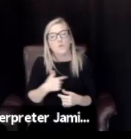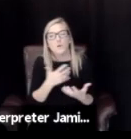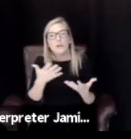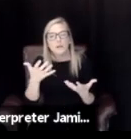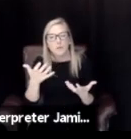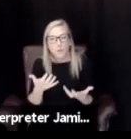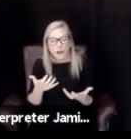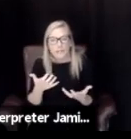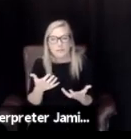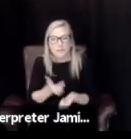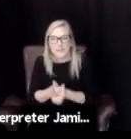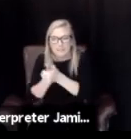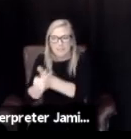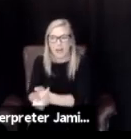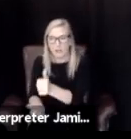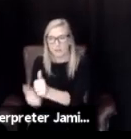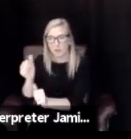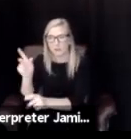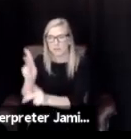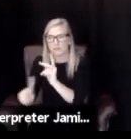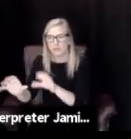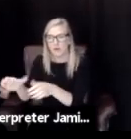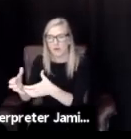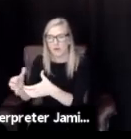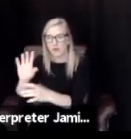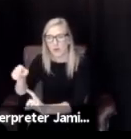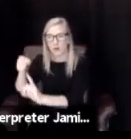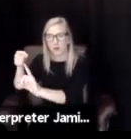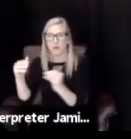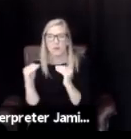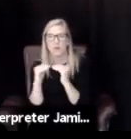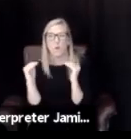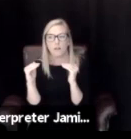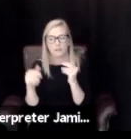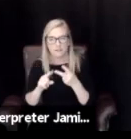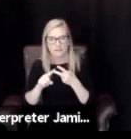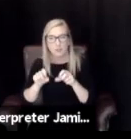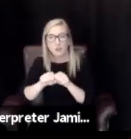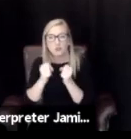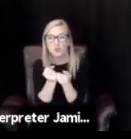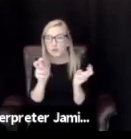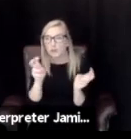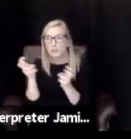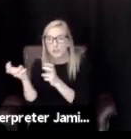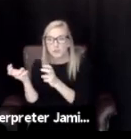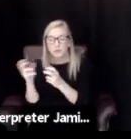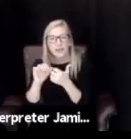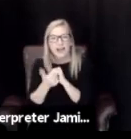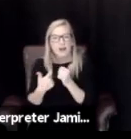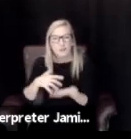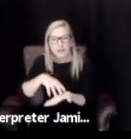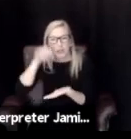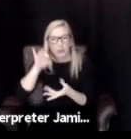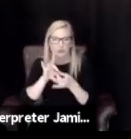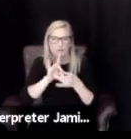to go, which is about equality. It's about social issues. How do we learn to get along with